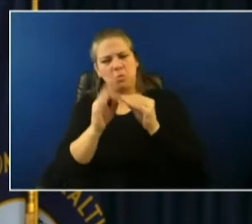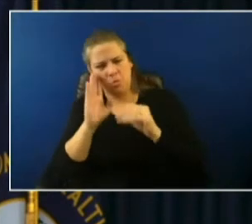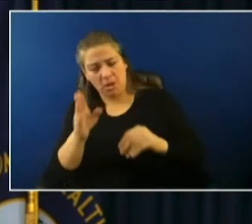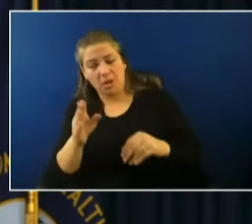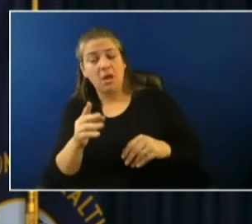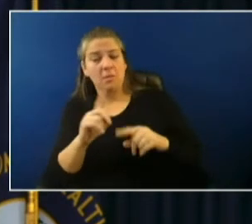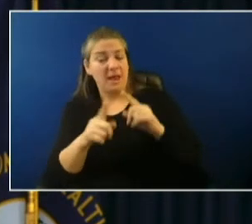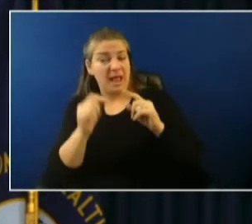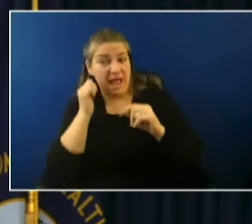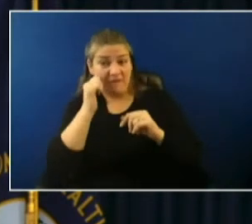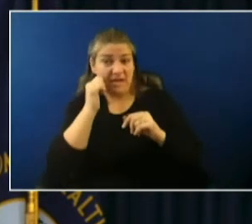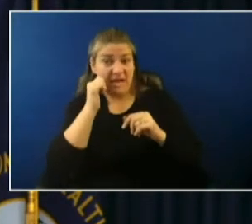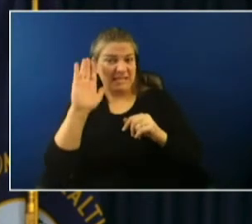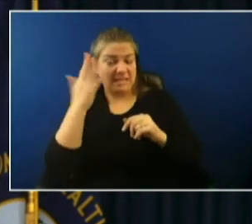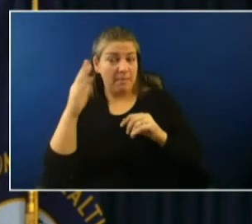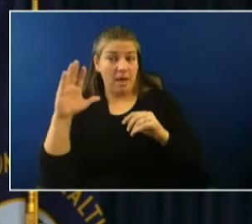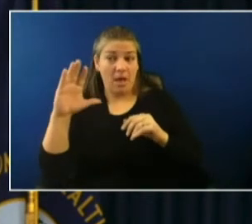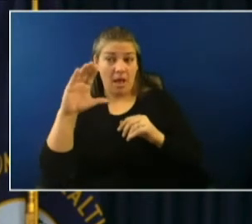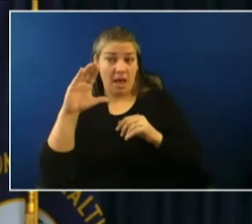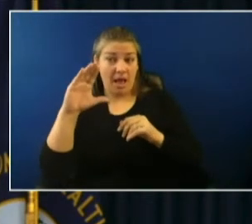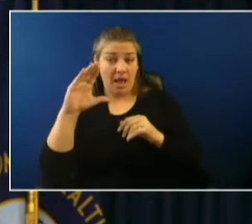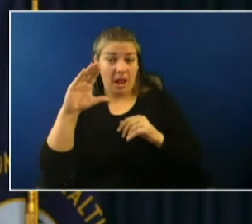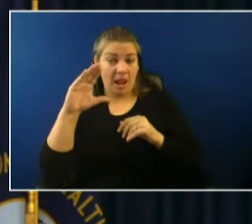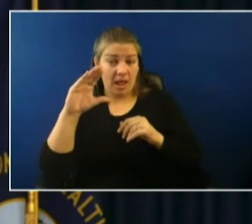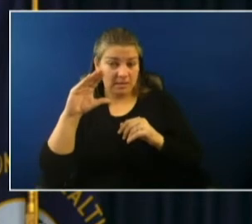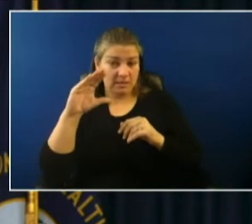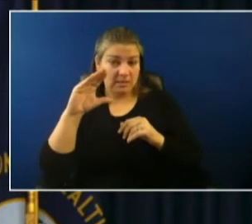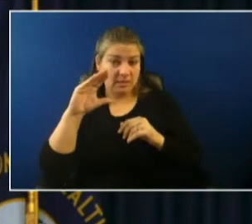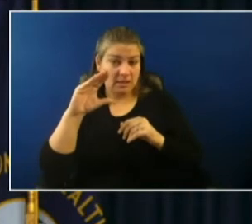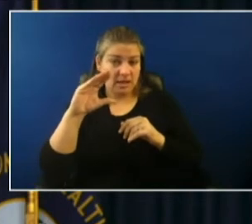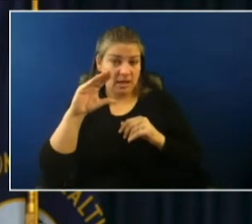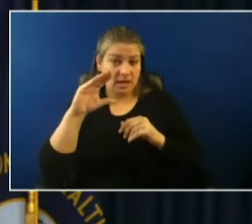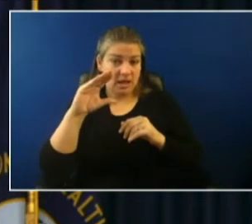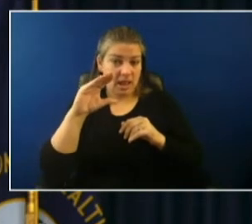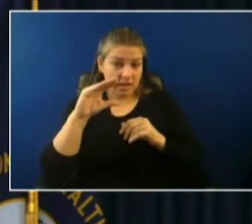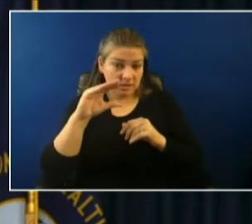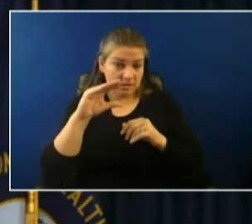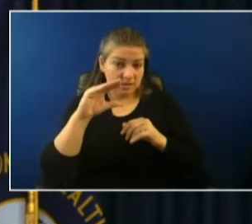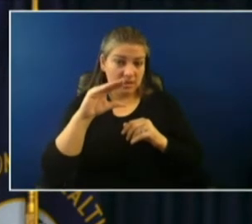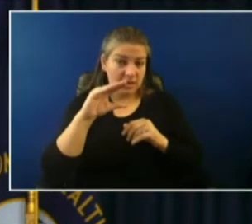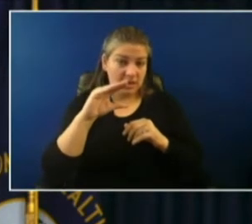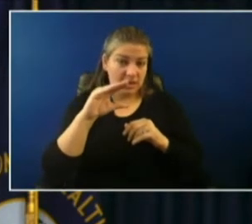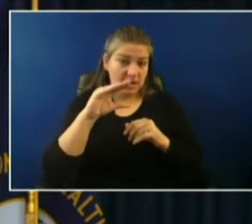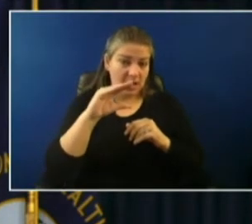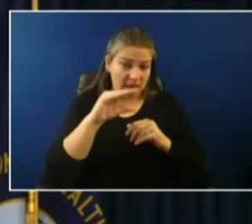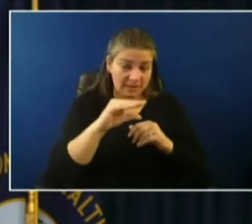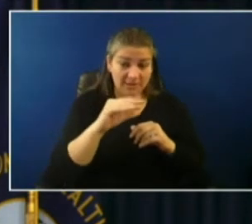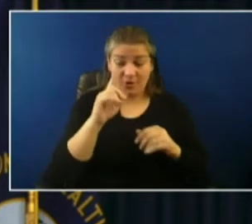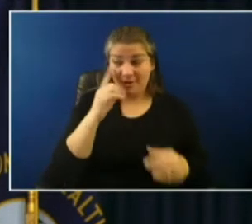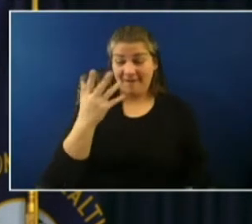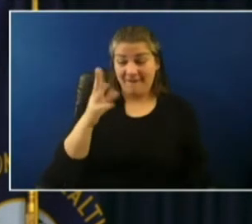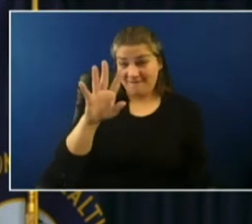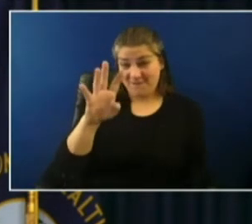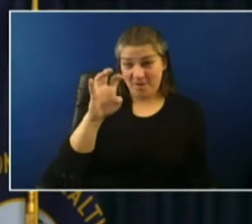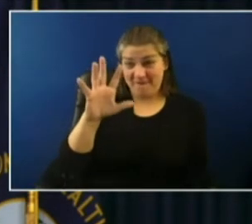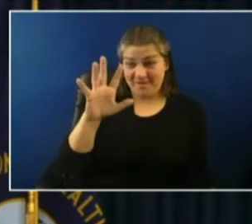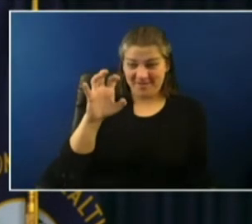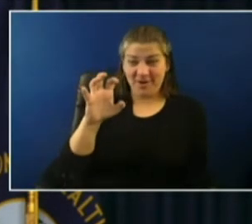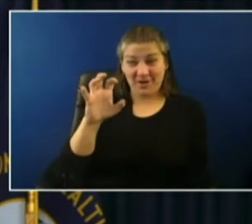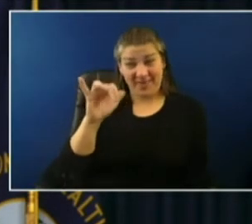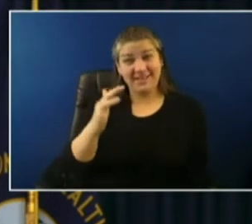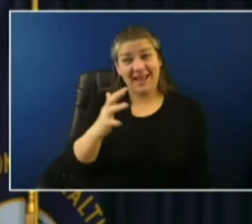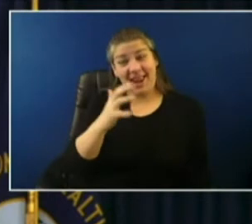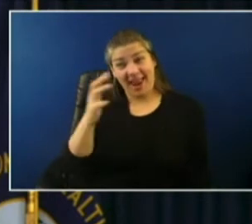bit less. Now that could be 400 or 500 cases less, and that's a whole lot if we go back in time. And our positivity